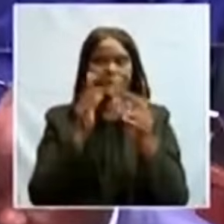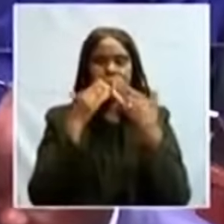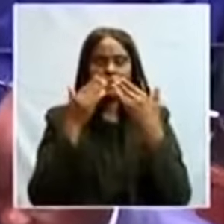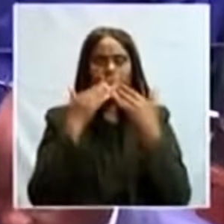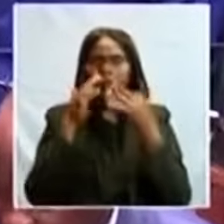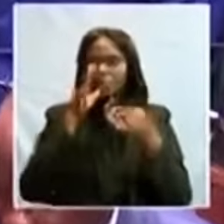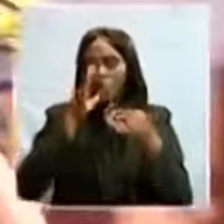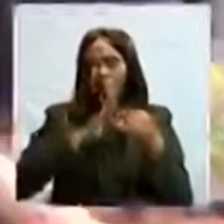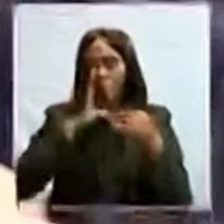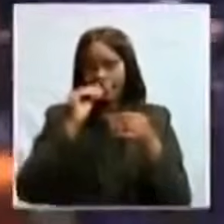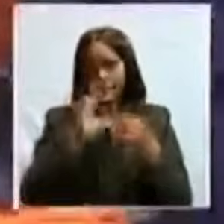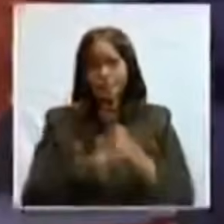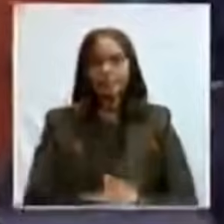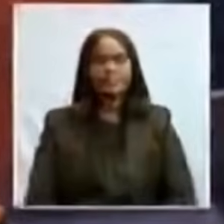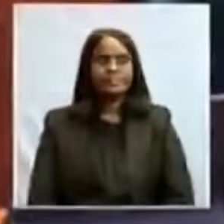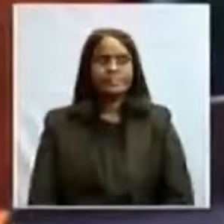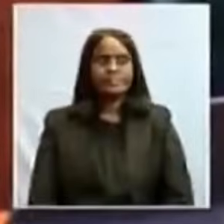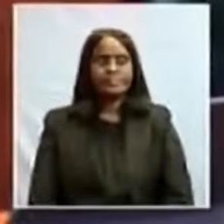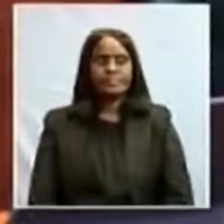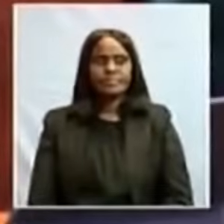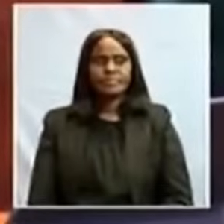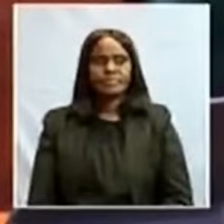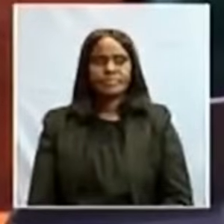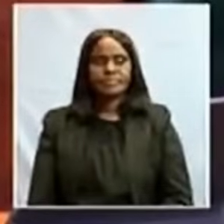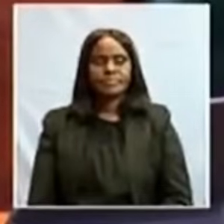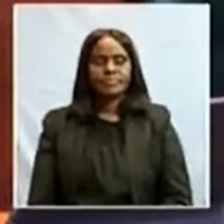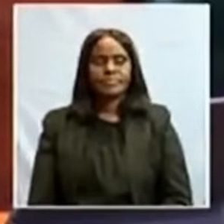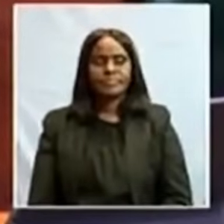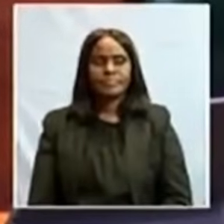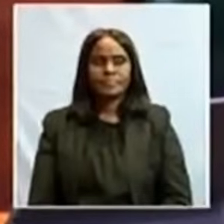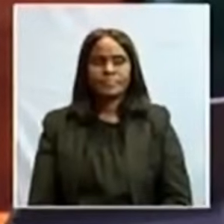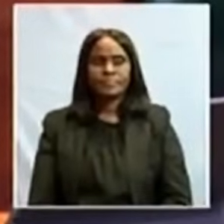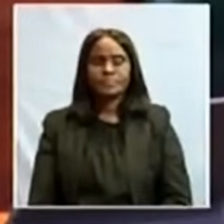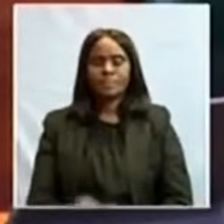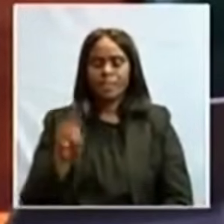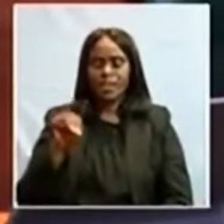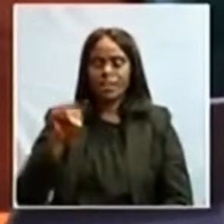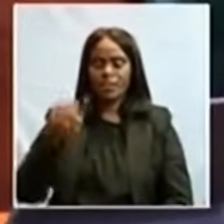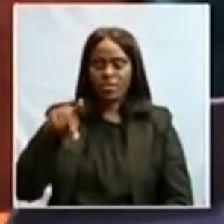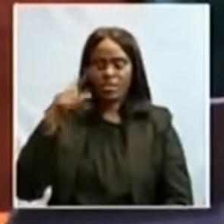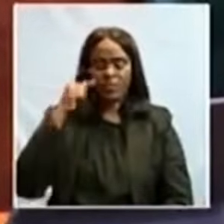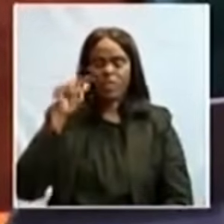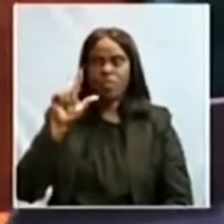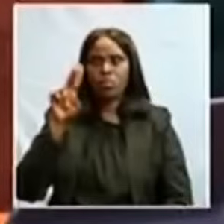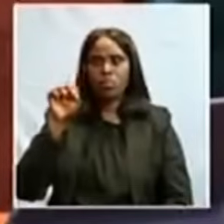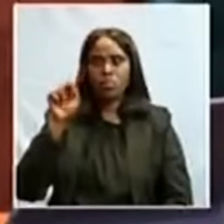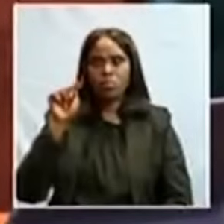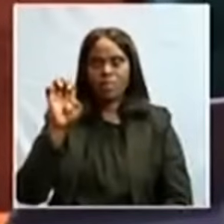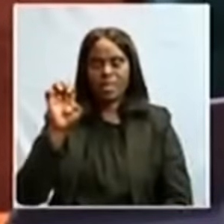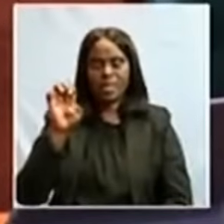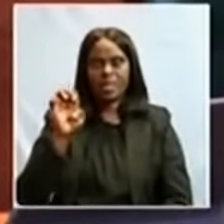Speaker. Yeah. Thank you. The Honorable Member for Lunte.